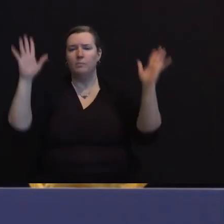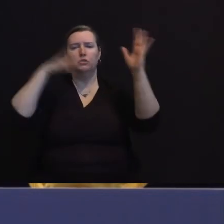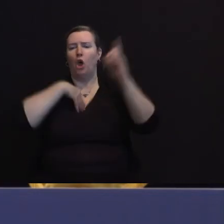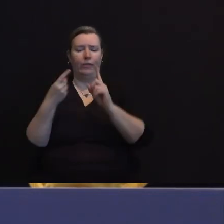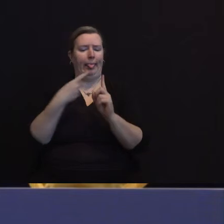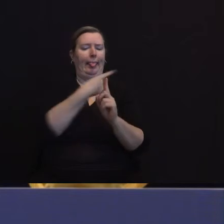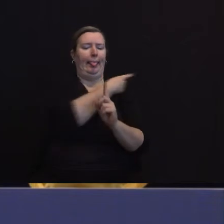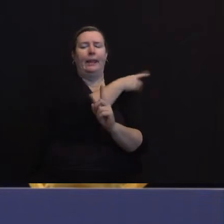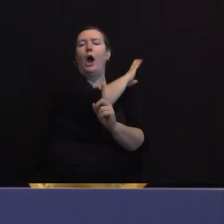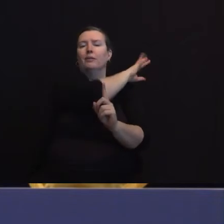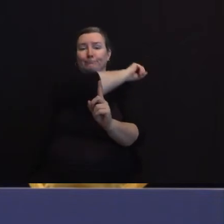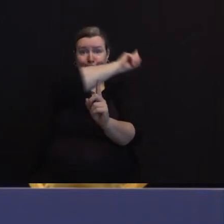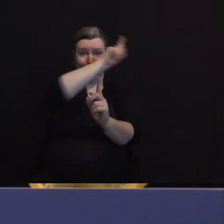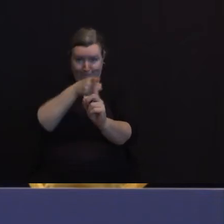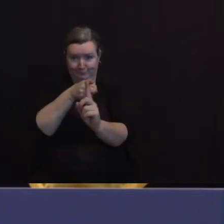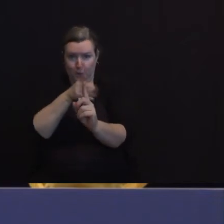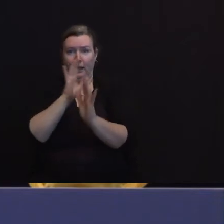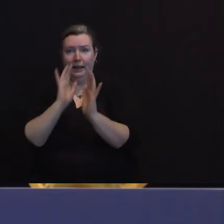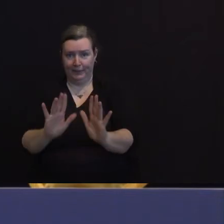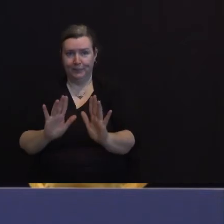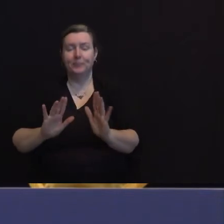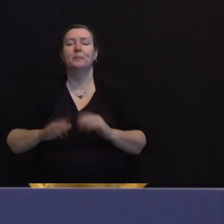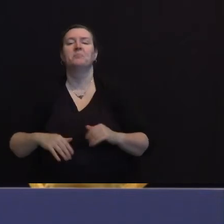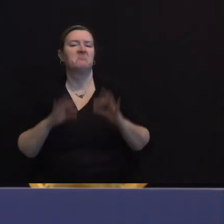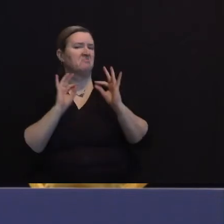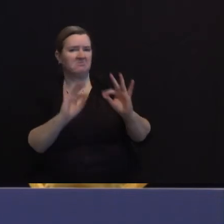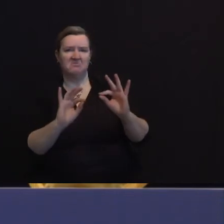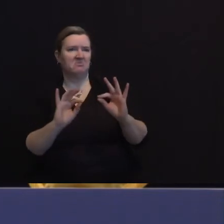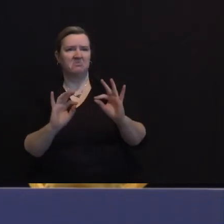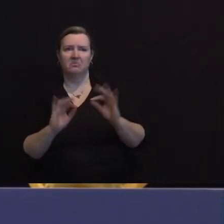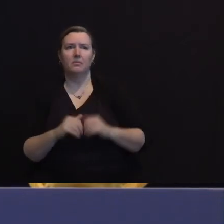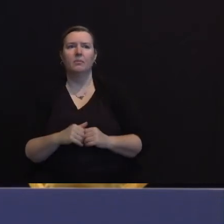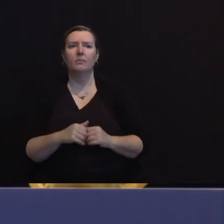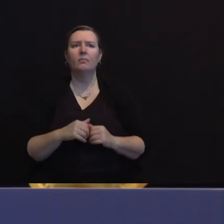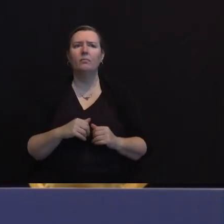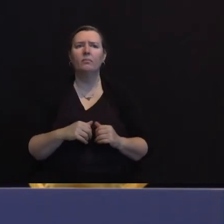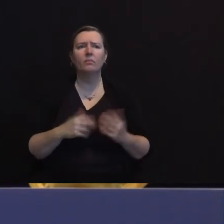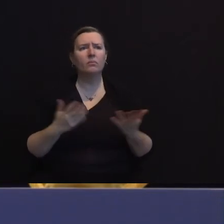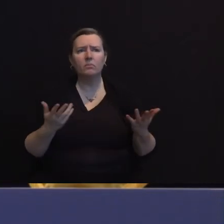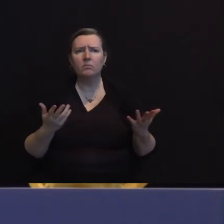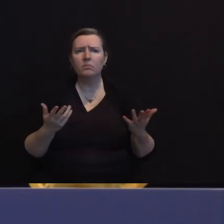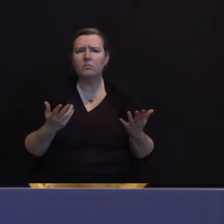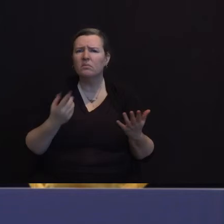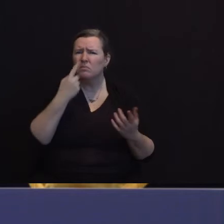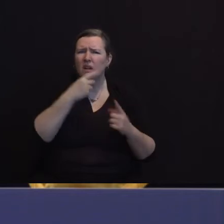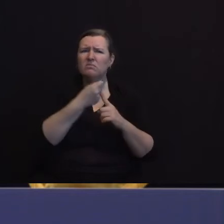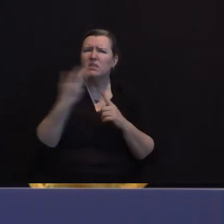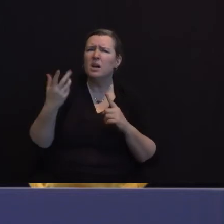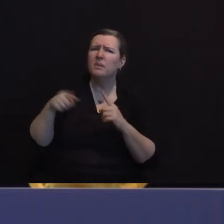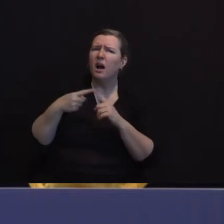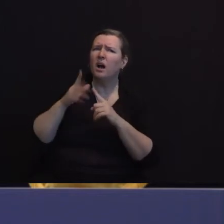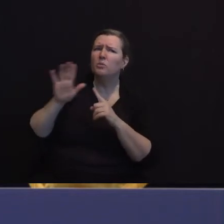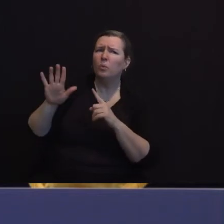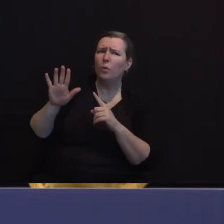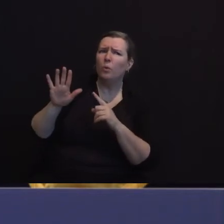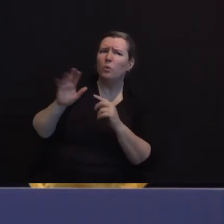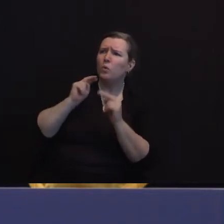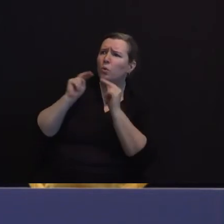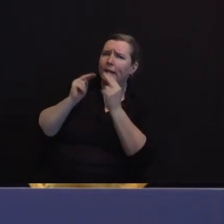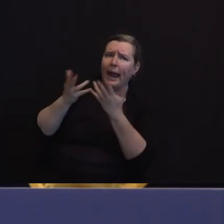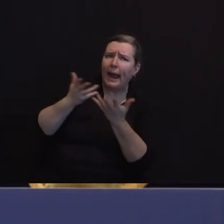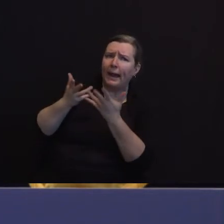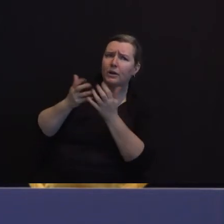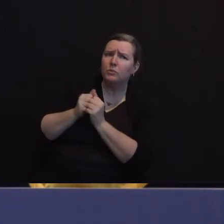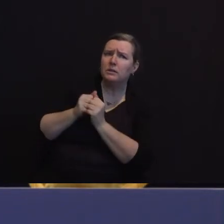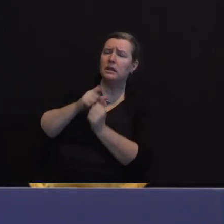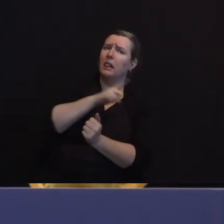No, that's great. Thank you. So, Governor, can you give us any details or the latest update on your negotiations with the legislature regarding the